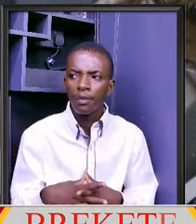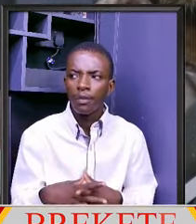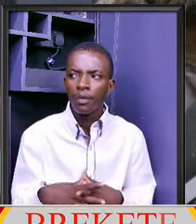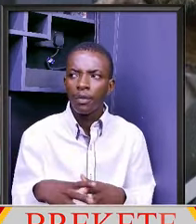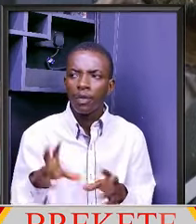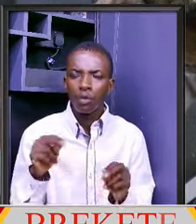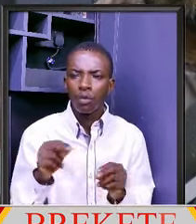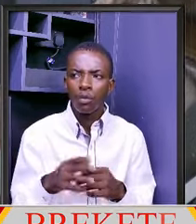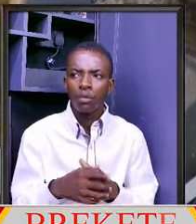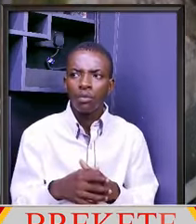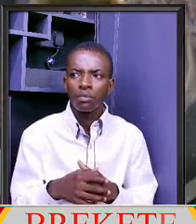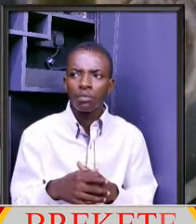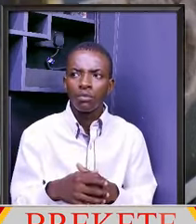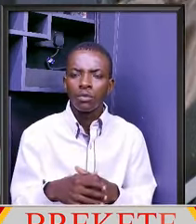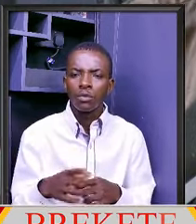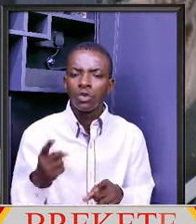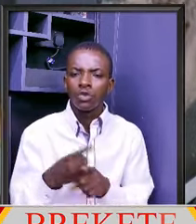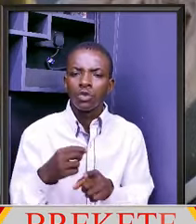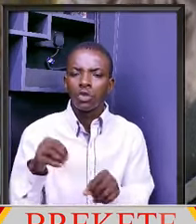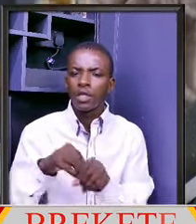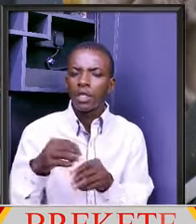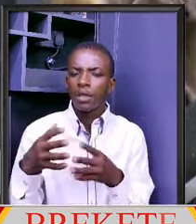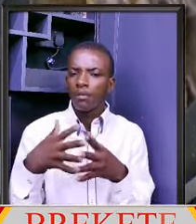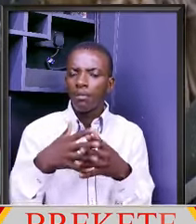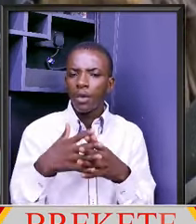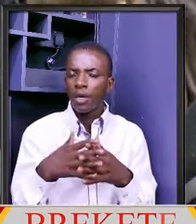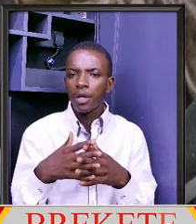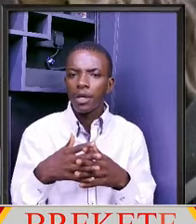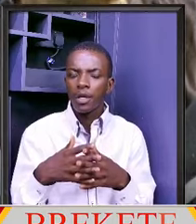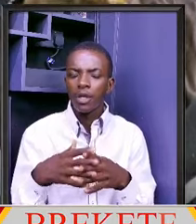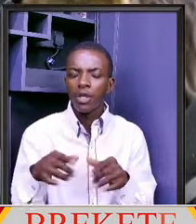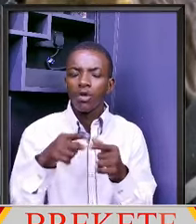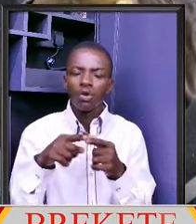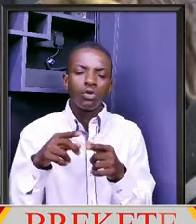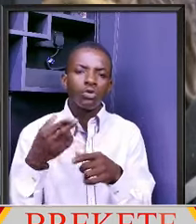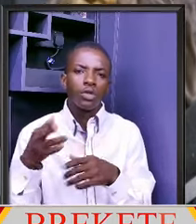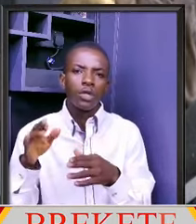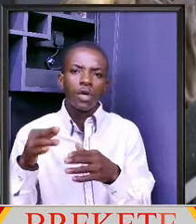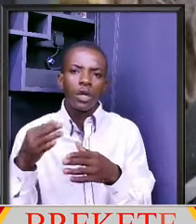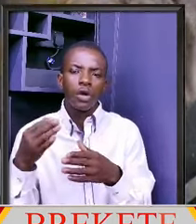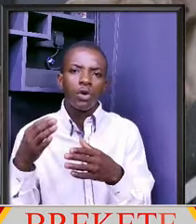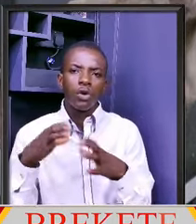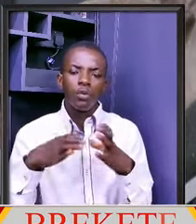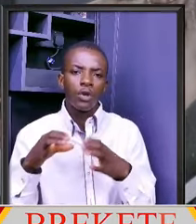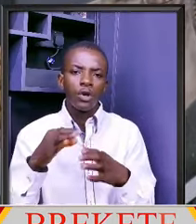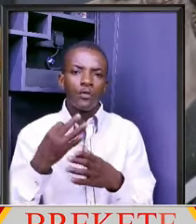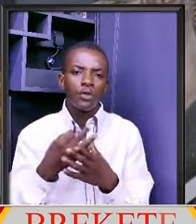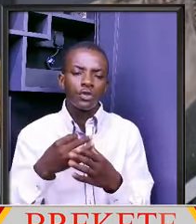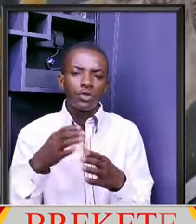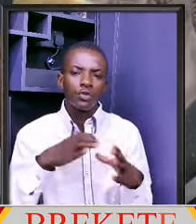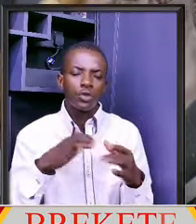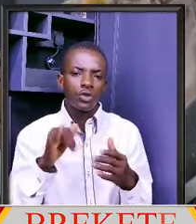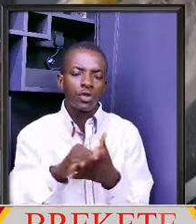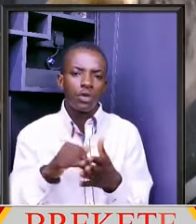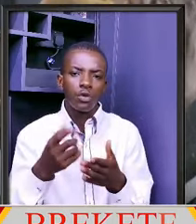Yes. No, now. It's just like in America. You say you go to their Corporate Affairs Commission, say you